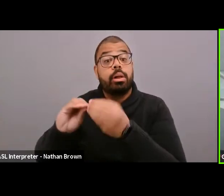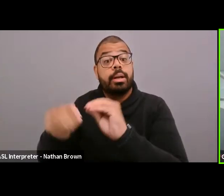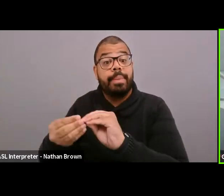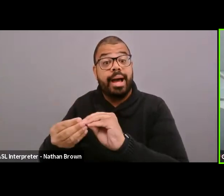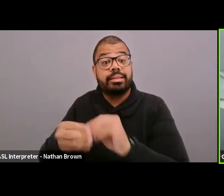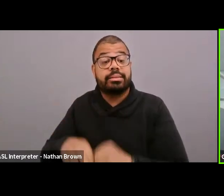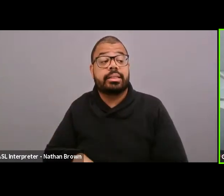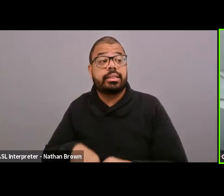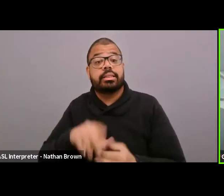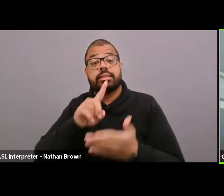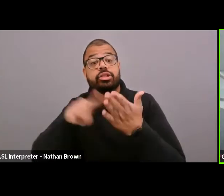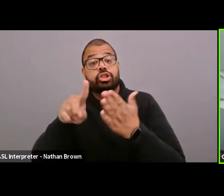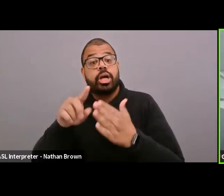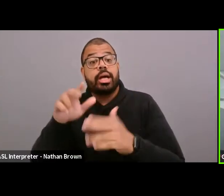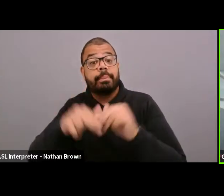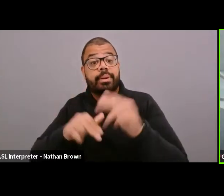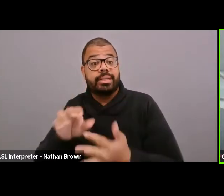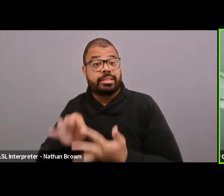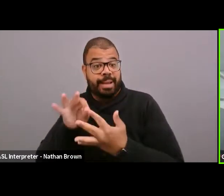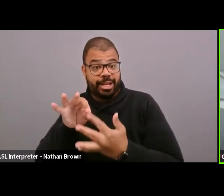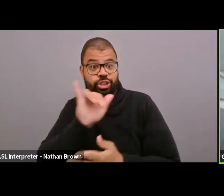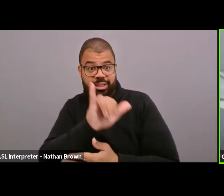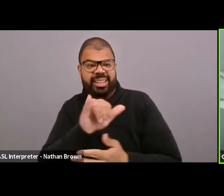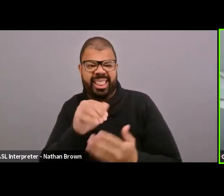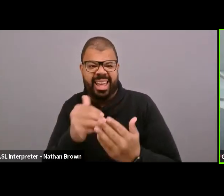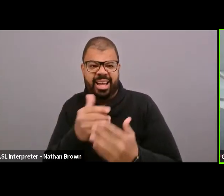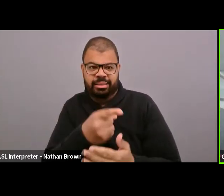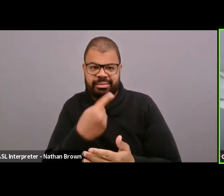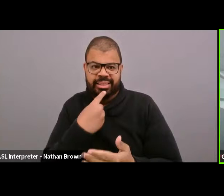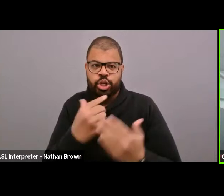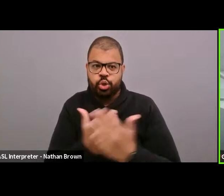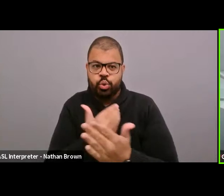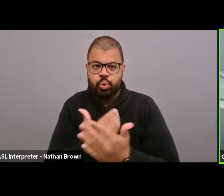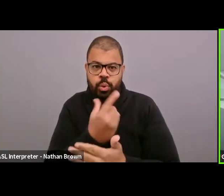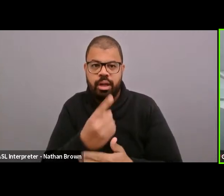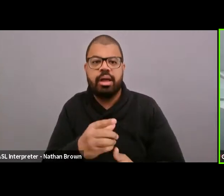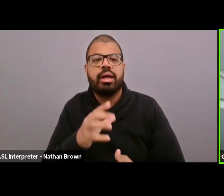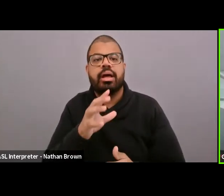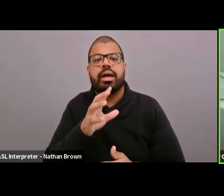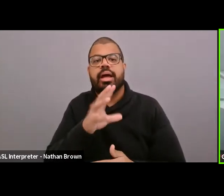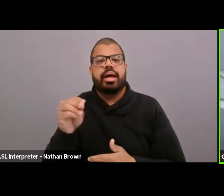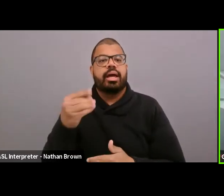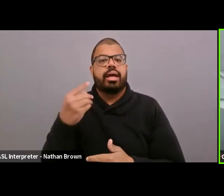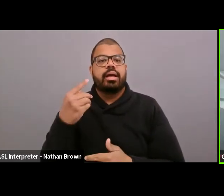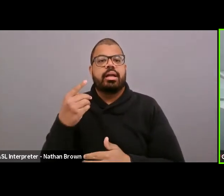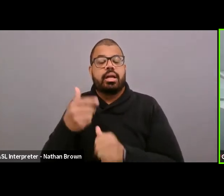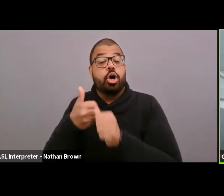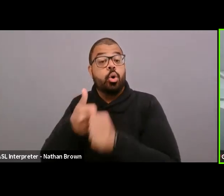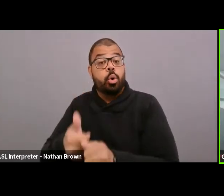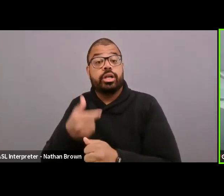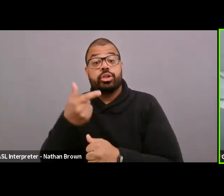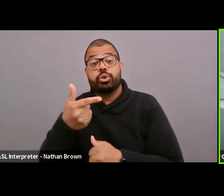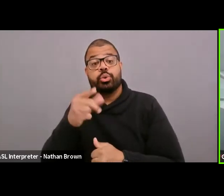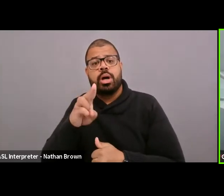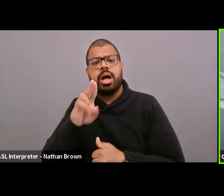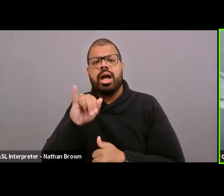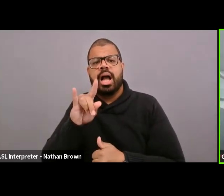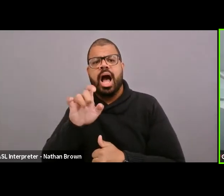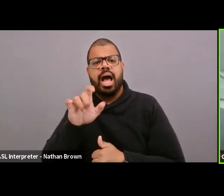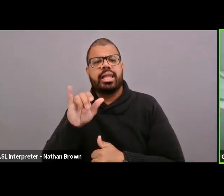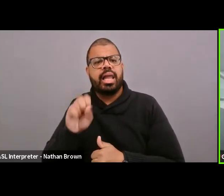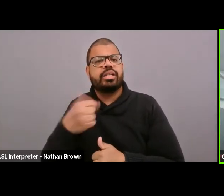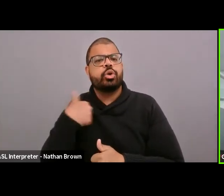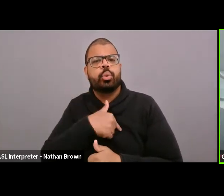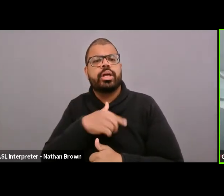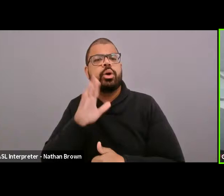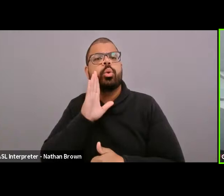are the buildings, especially this new one, that, as you said. And yeah, according to the guidelines, we're gonna be able to put everybody